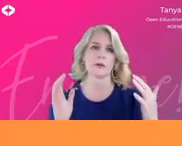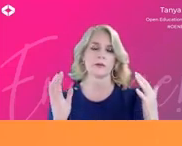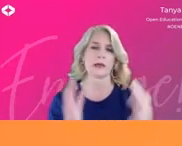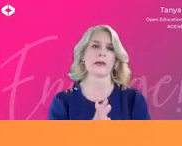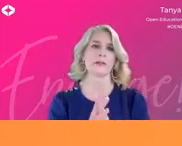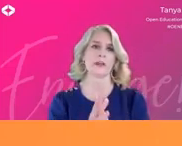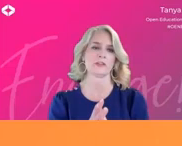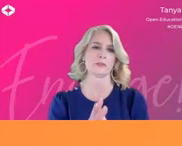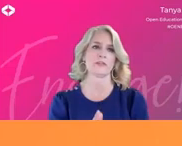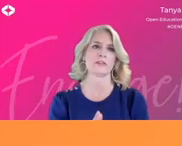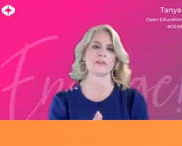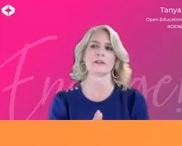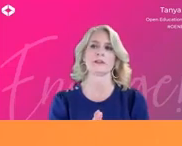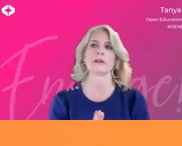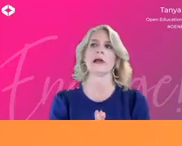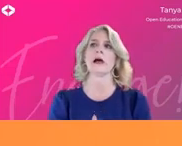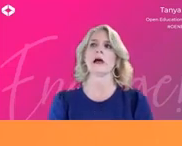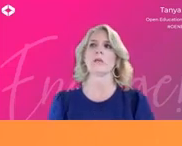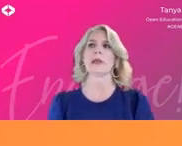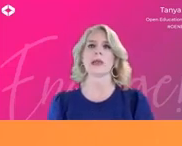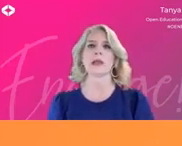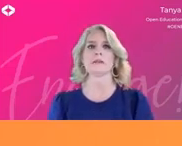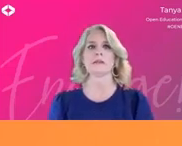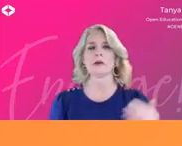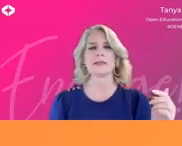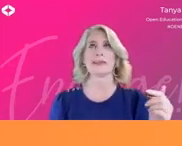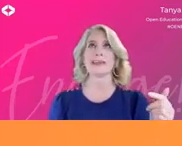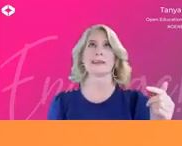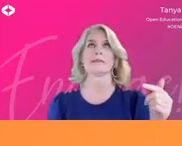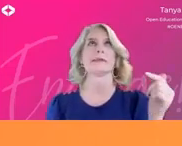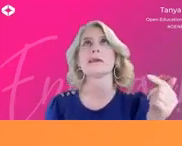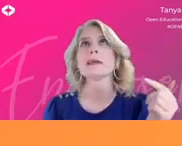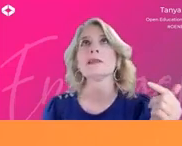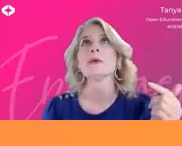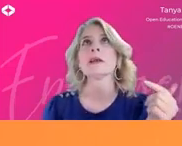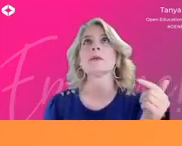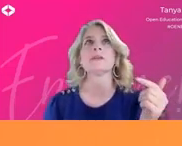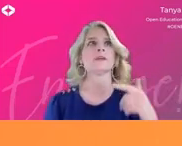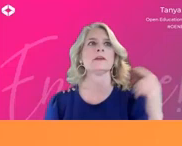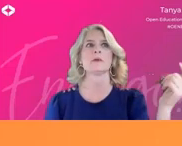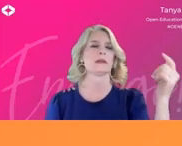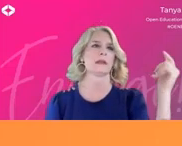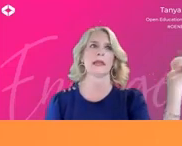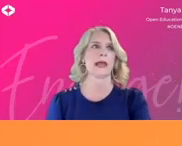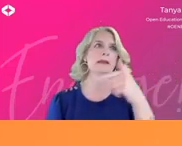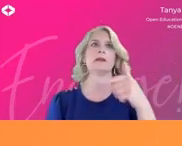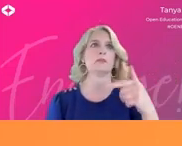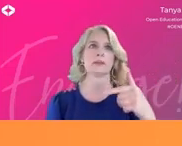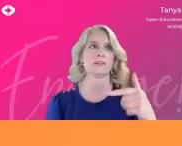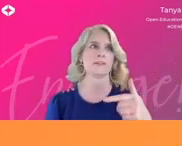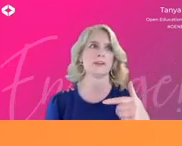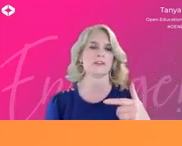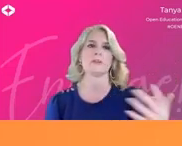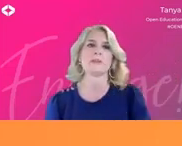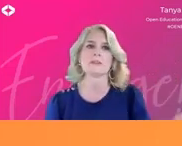so higher education professionals. And you know, I think in the marketing material we like added a